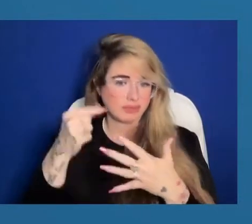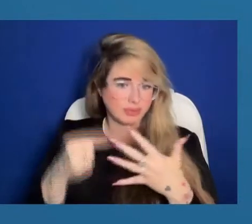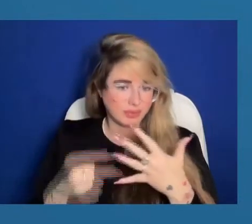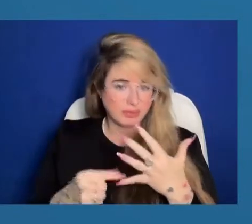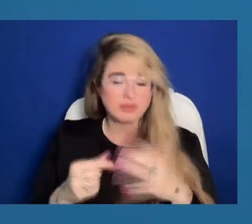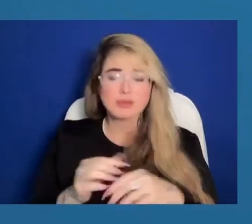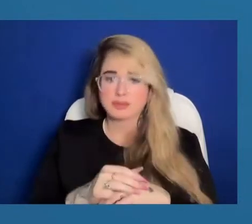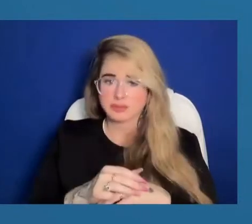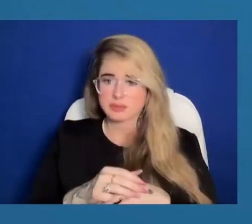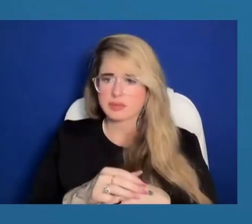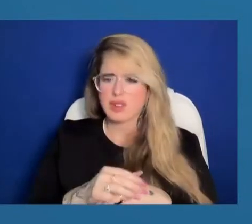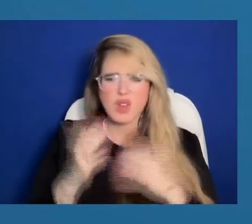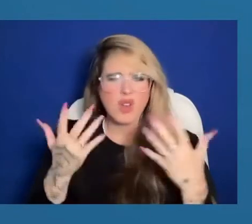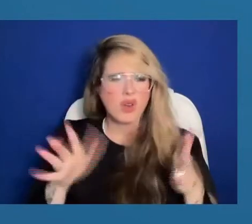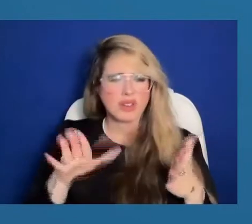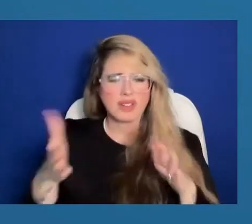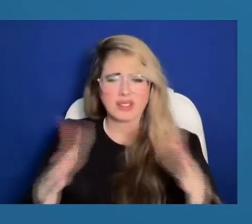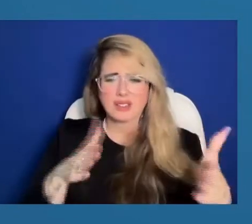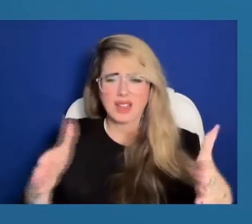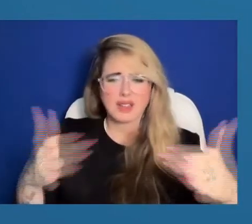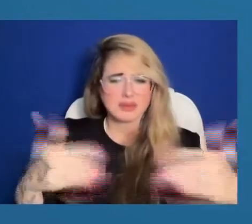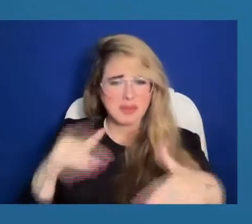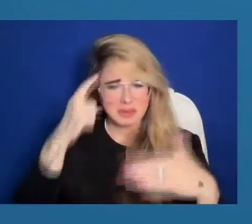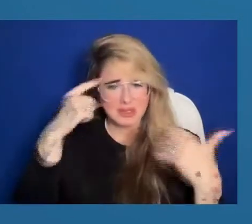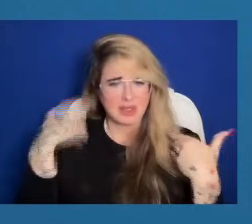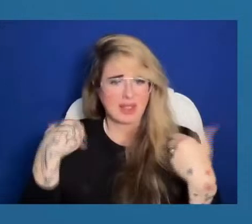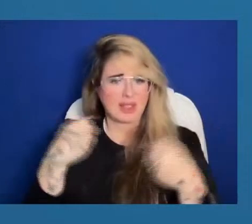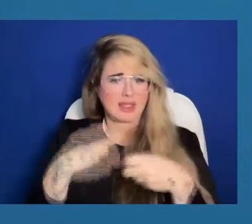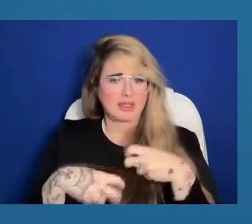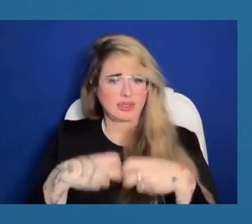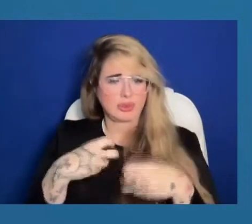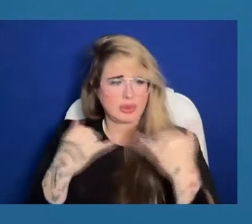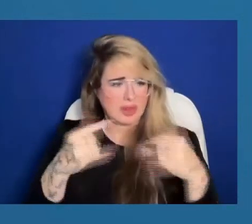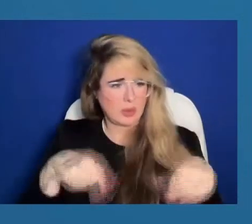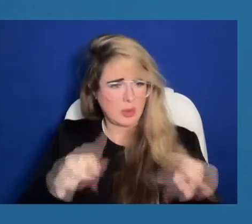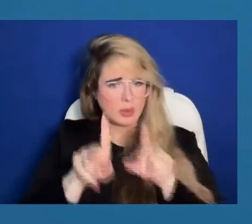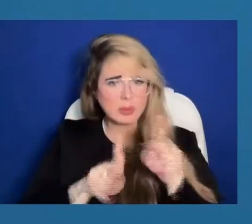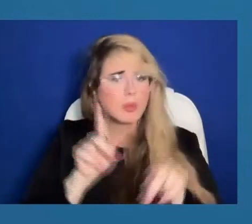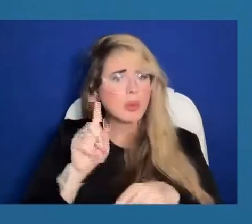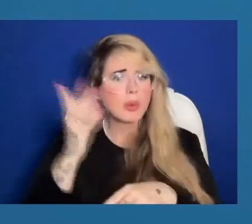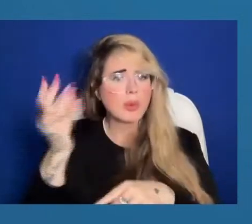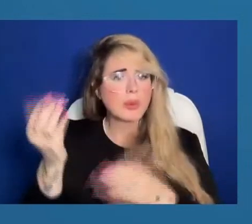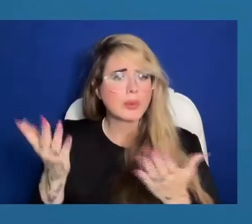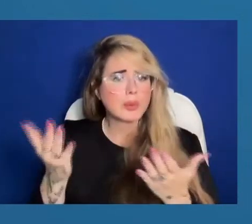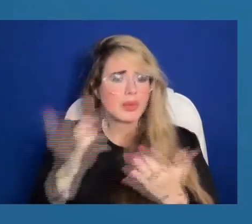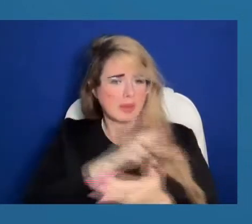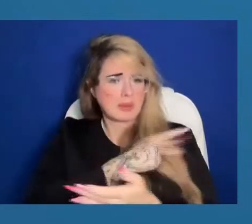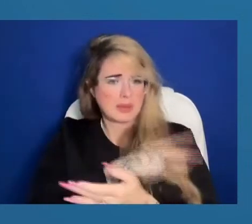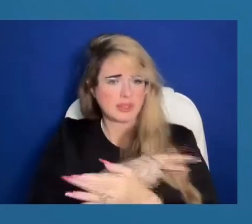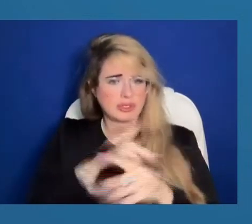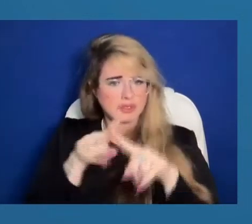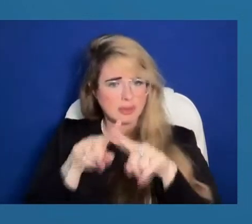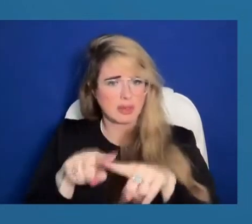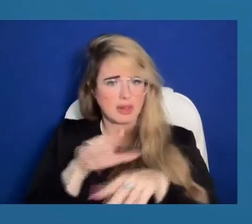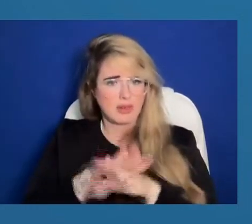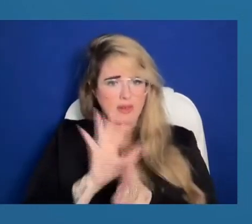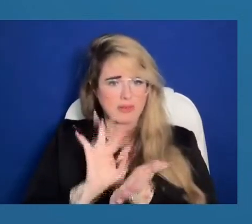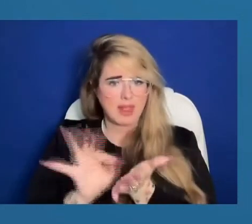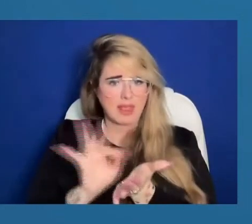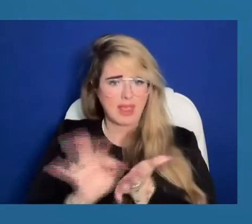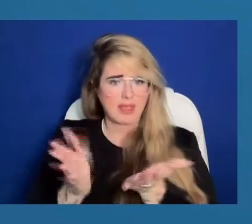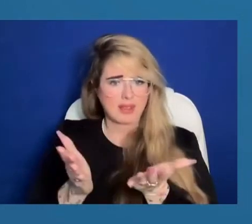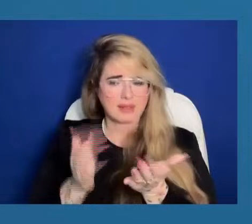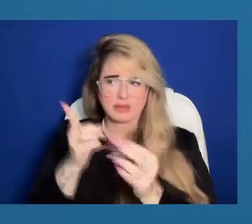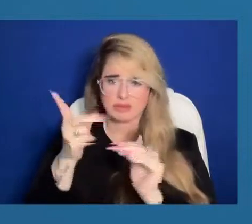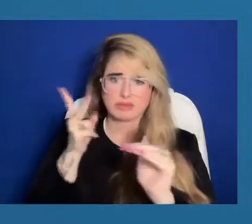the mental health. Where are they going to go? These patients, they depend on Medicaid. And when they call this